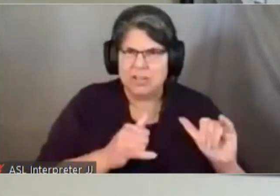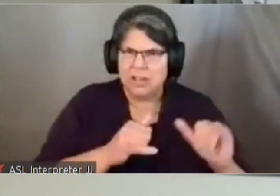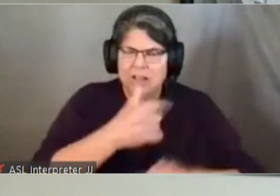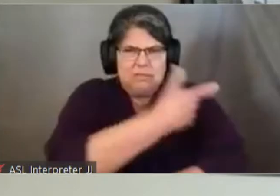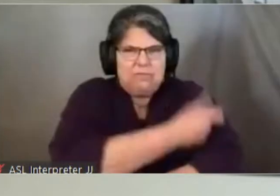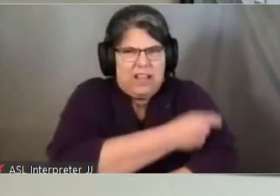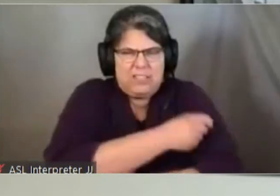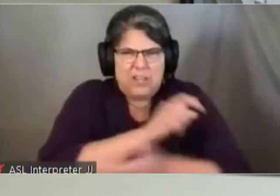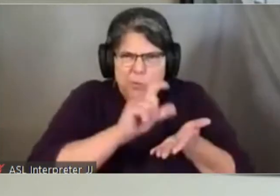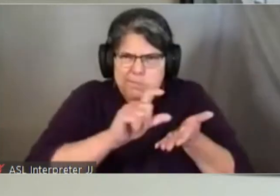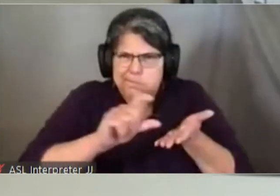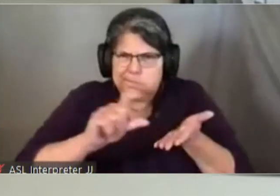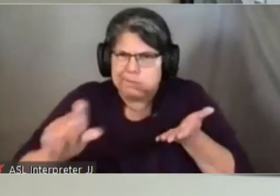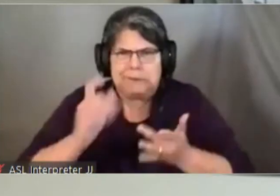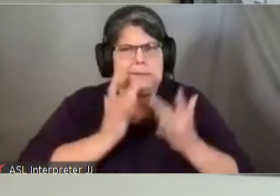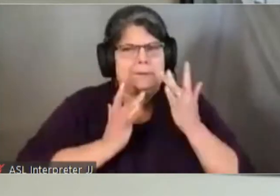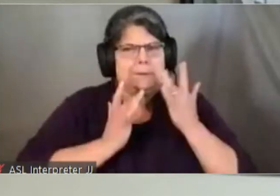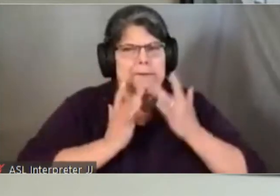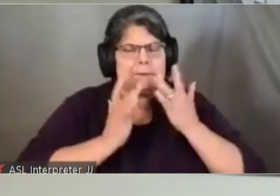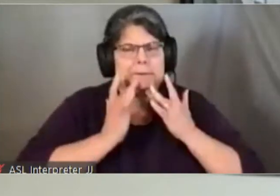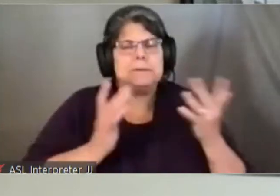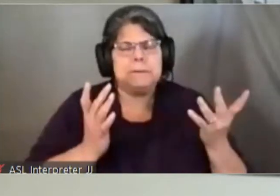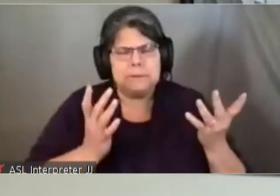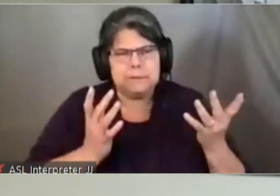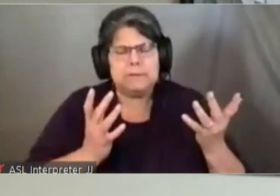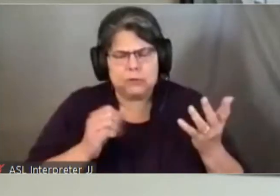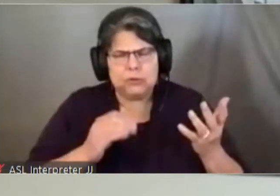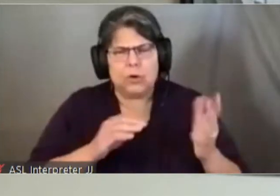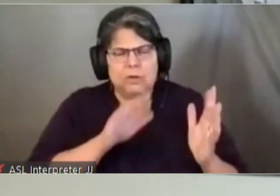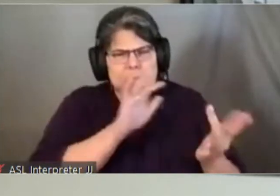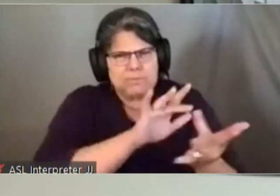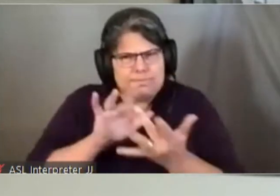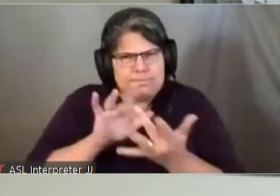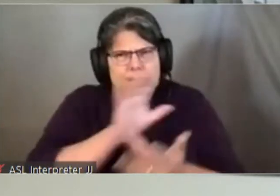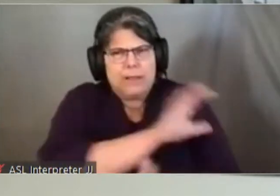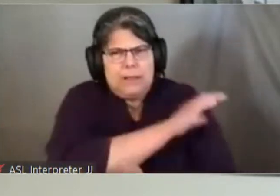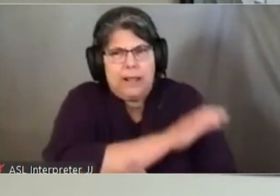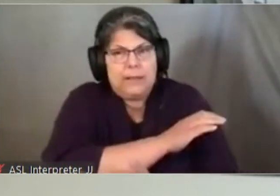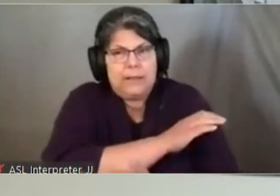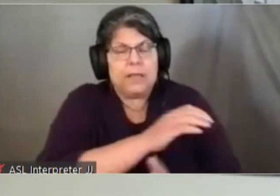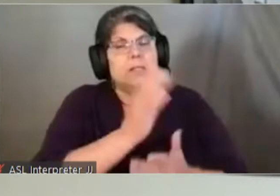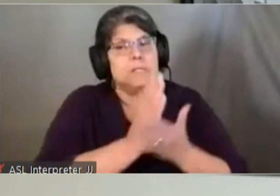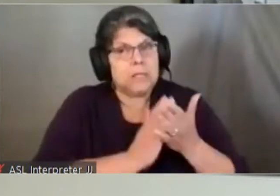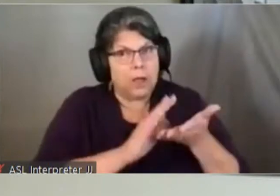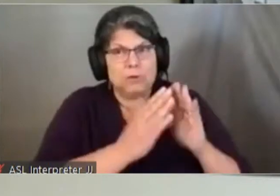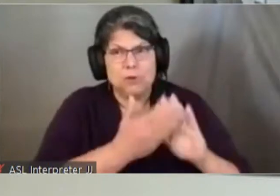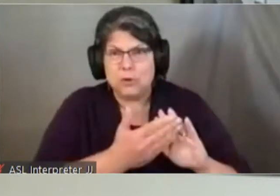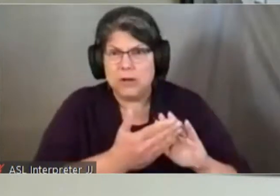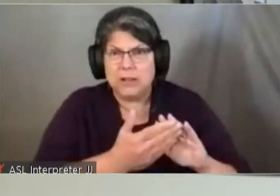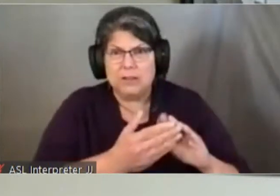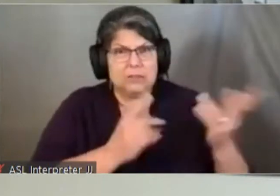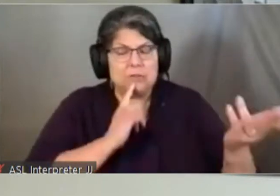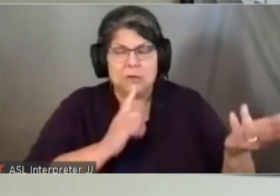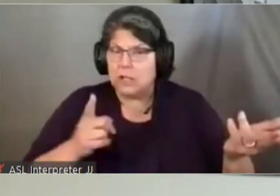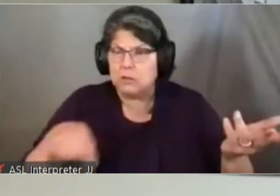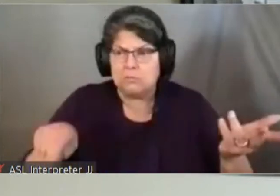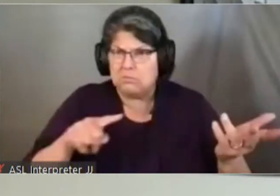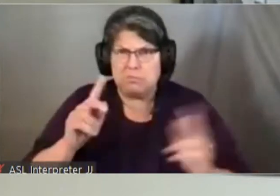with the clinics who in some communities are actually running out of willing